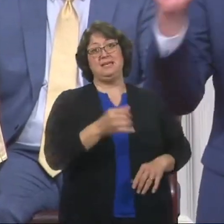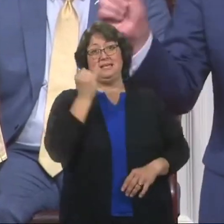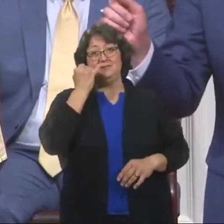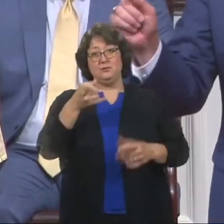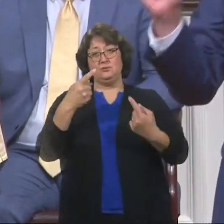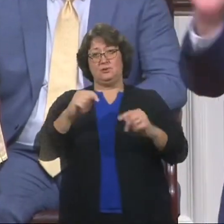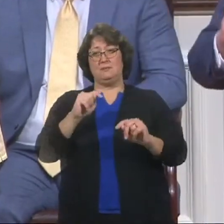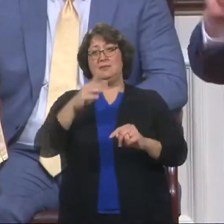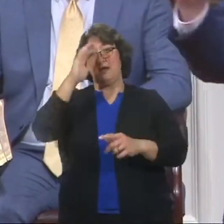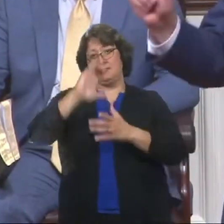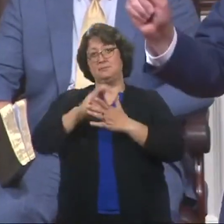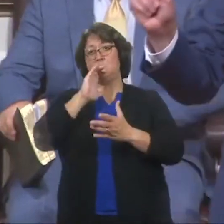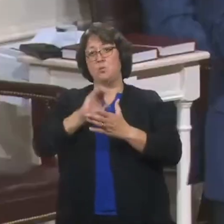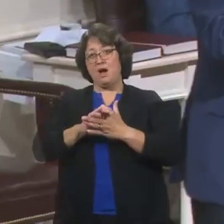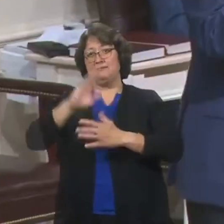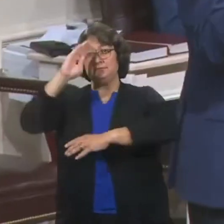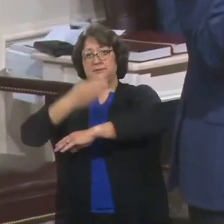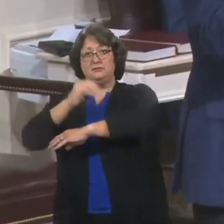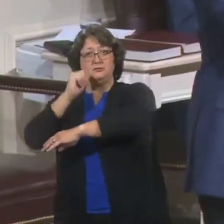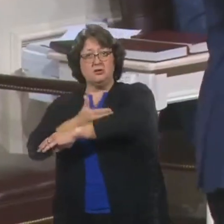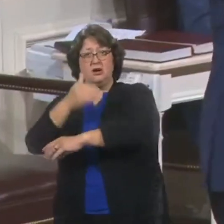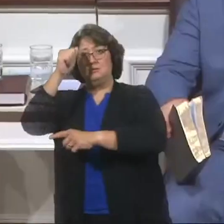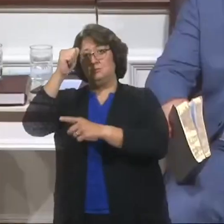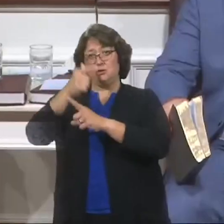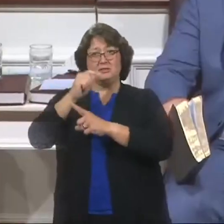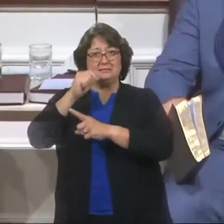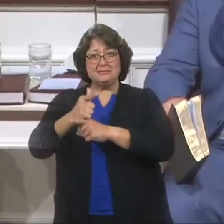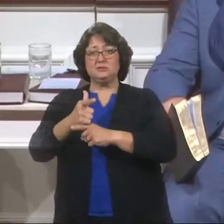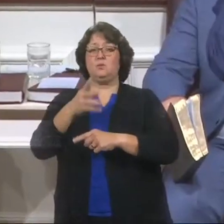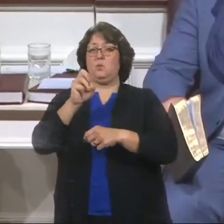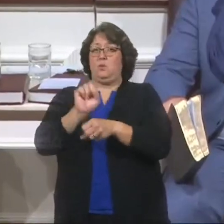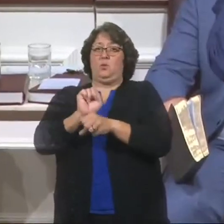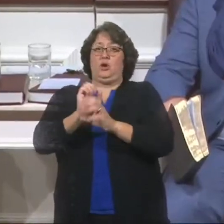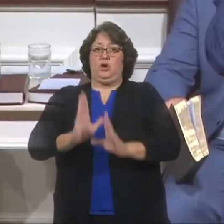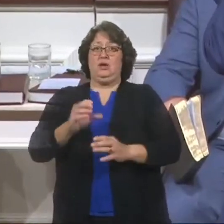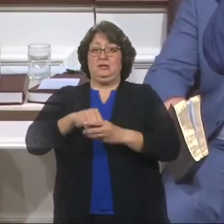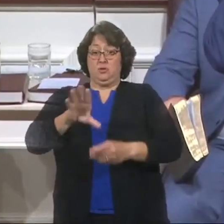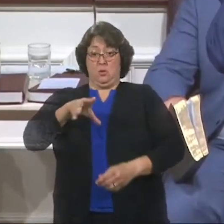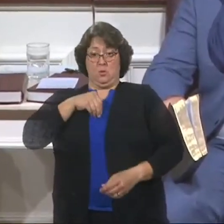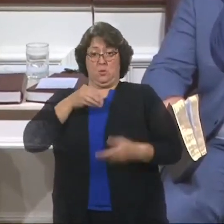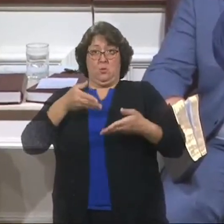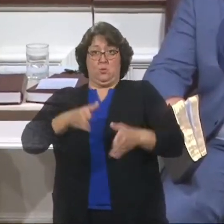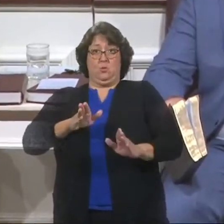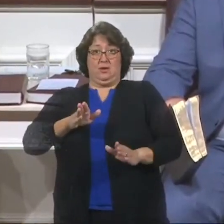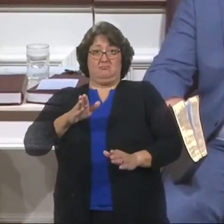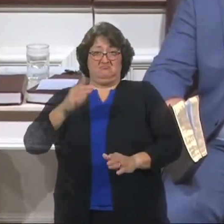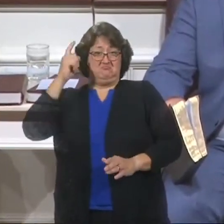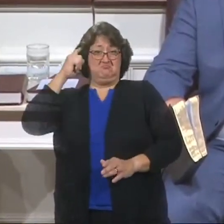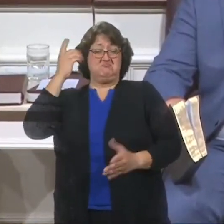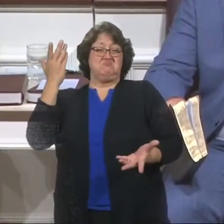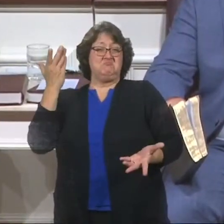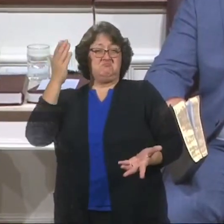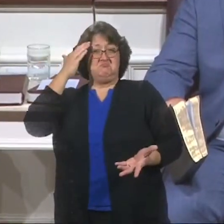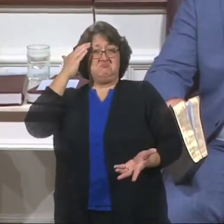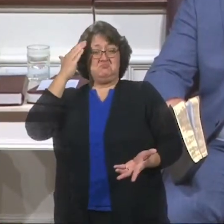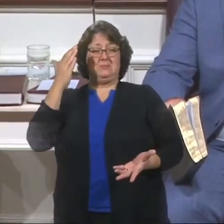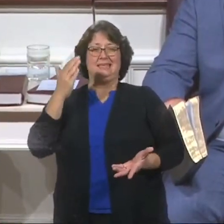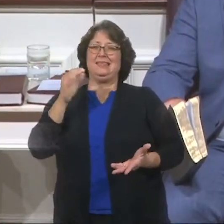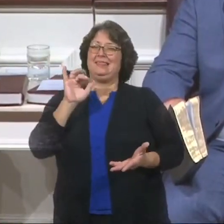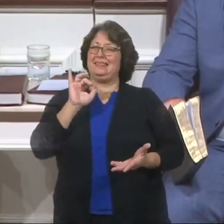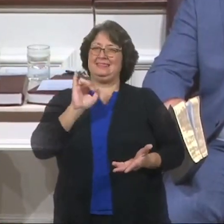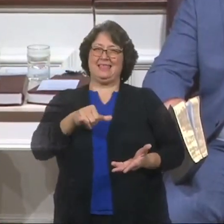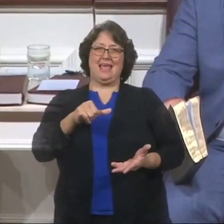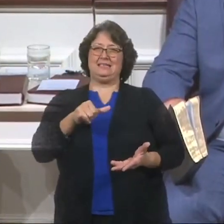husband or a wife or a son or a daughter, a brother or sister, an employee in your own mindset, you're just continuing down